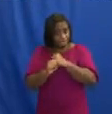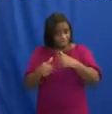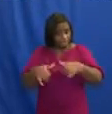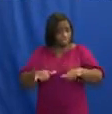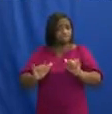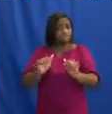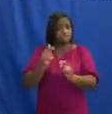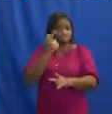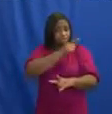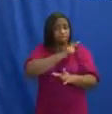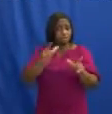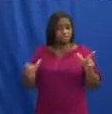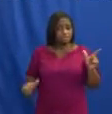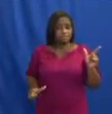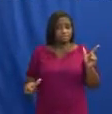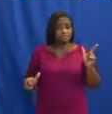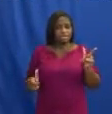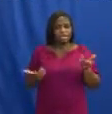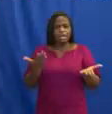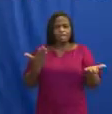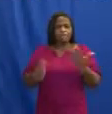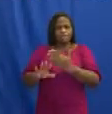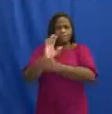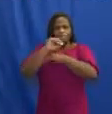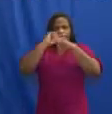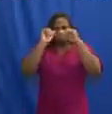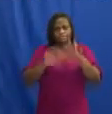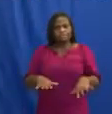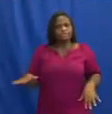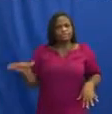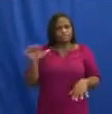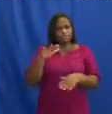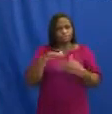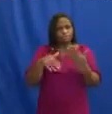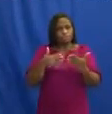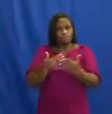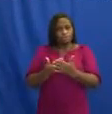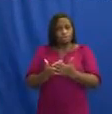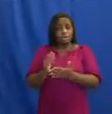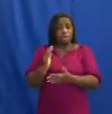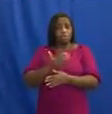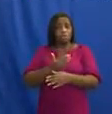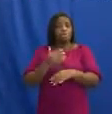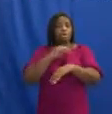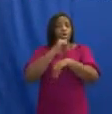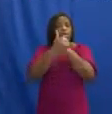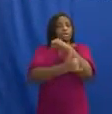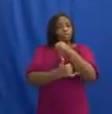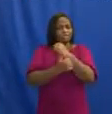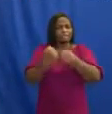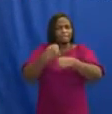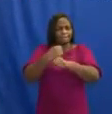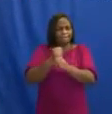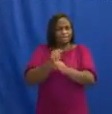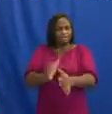still the Lord's. May God bless us all in our homeland Ghana and make her